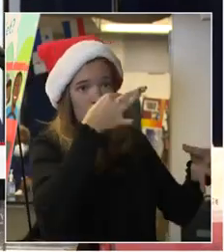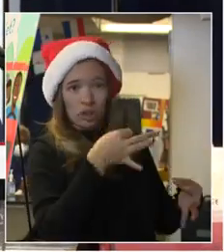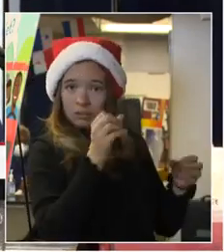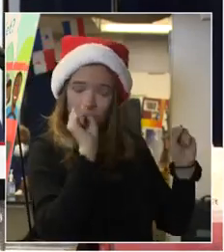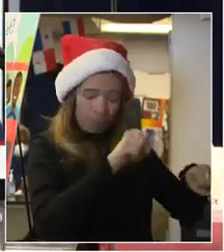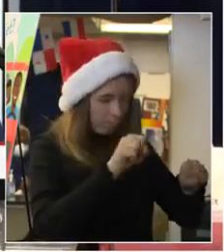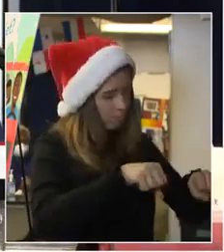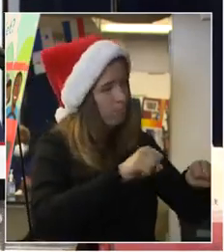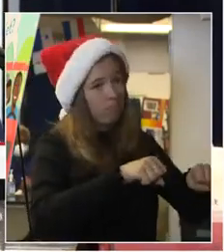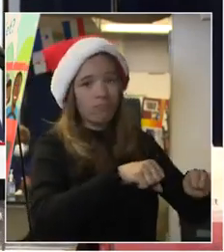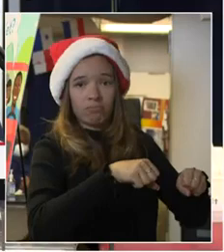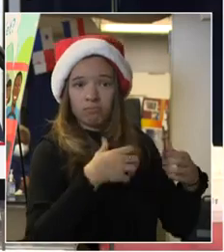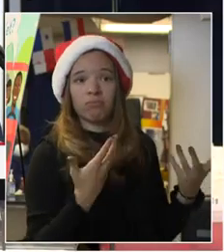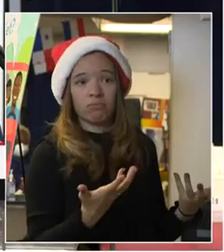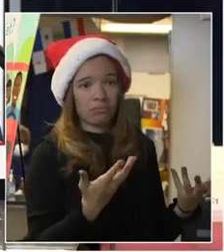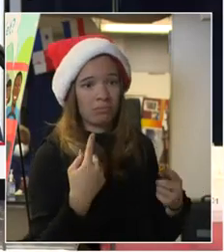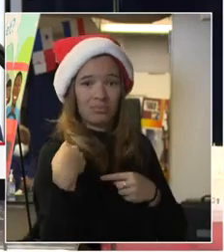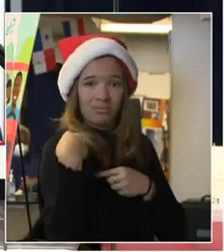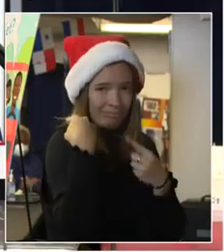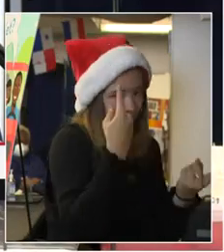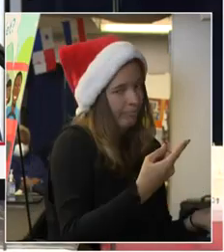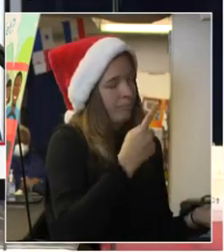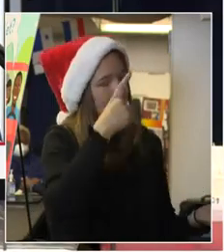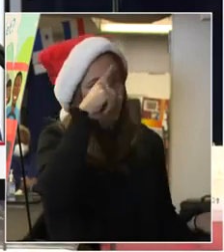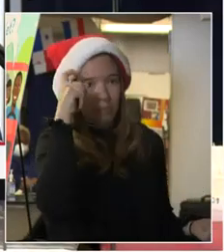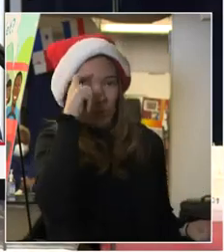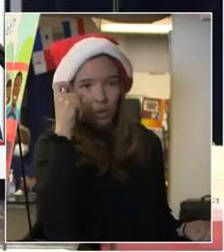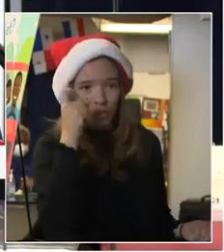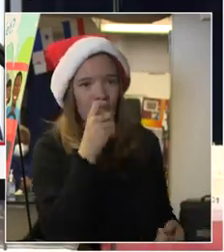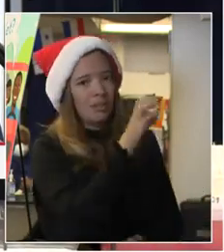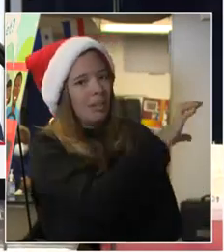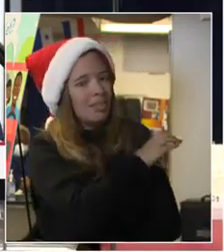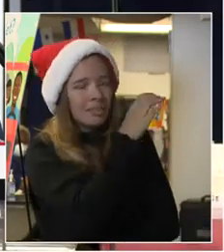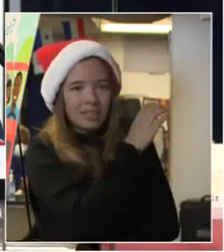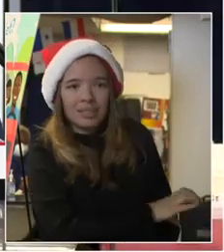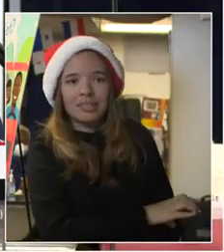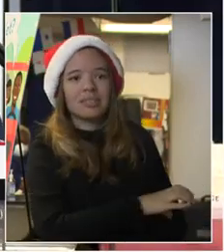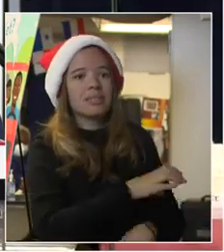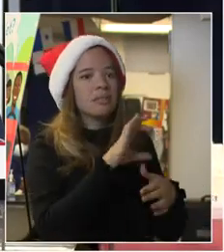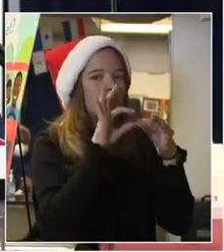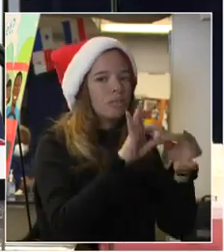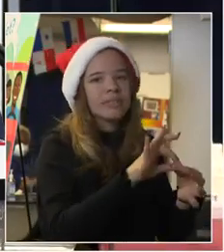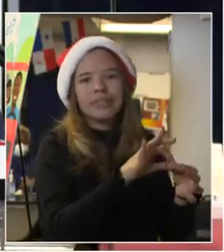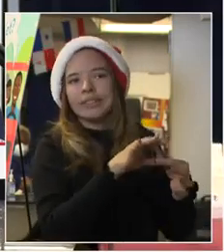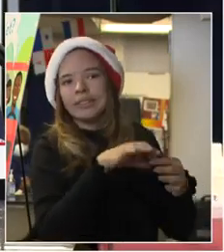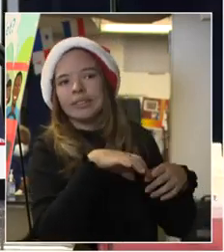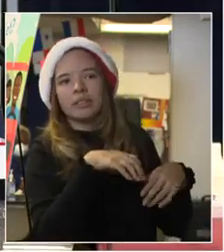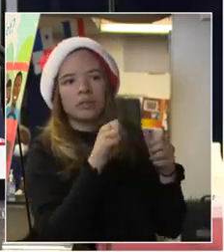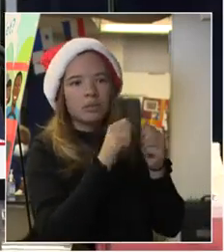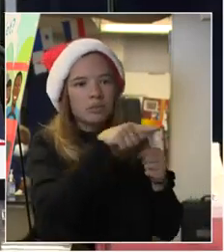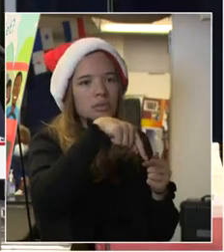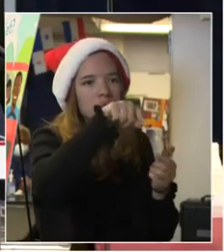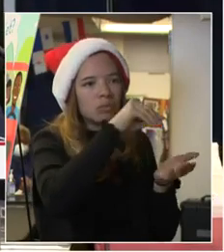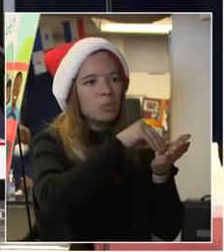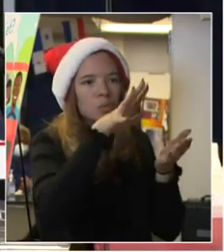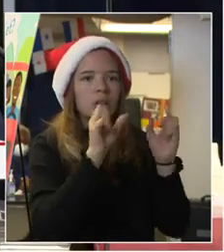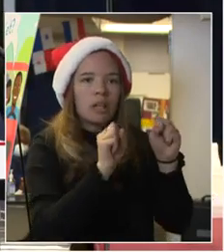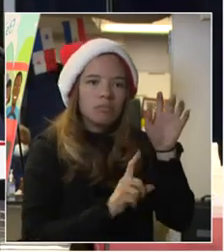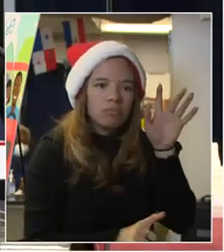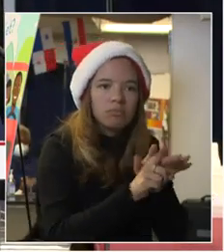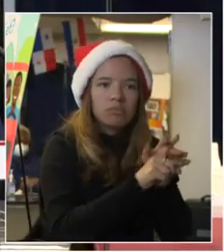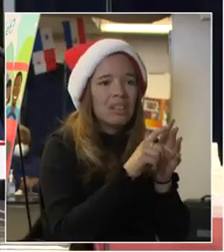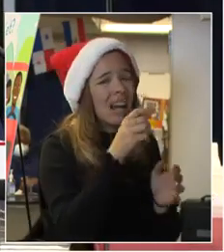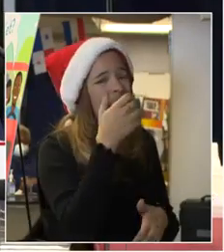throughout since the summer in providing clinic affiliations such that the students can go and get any of